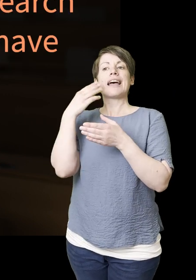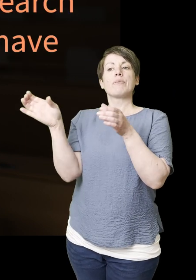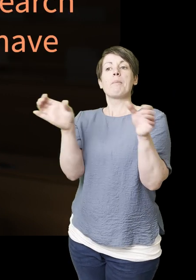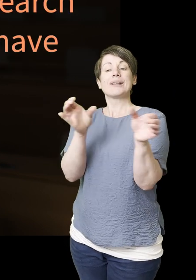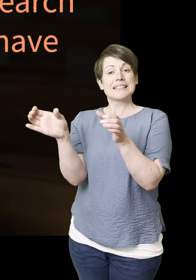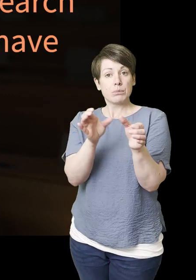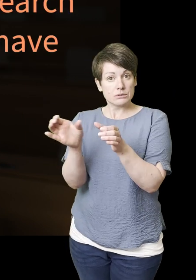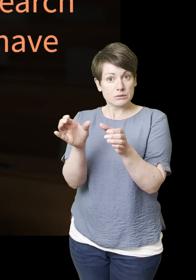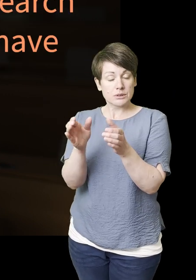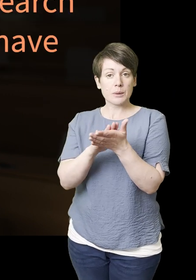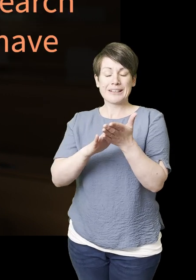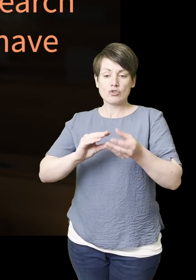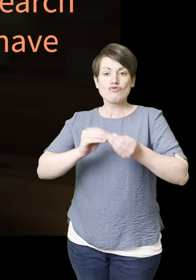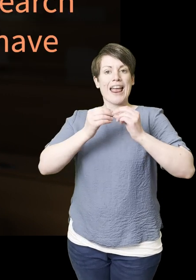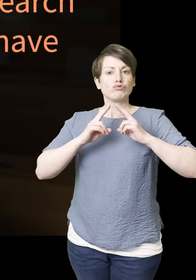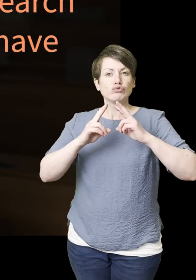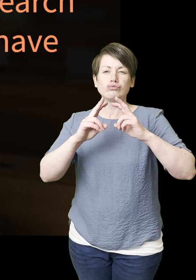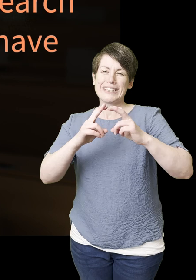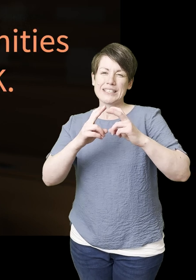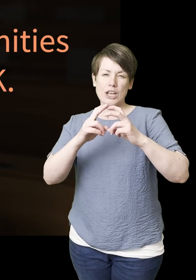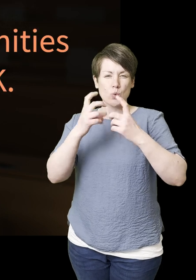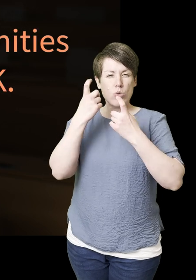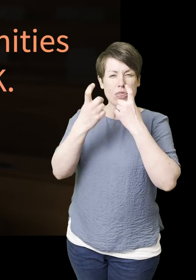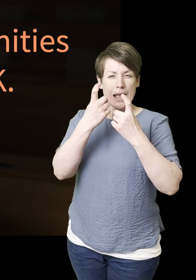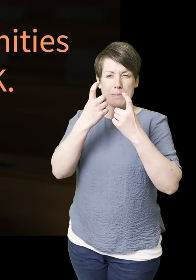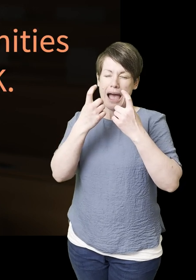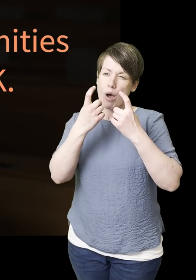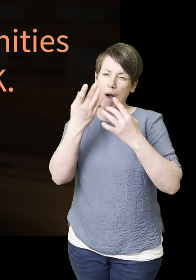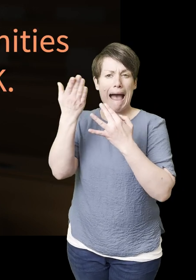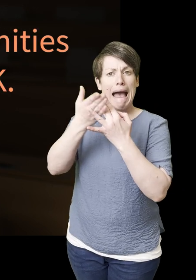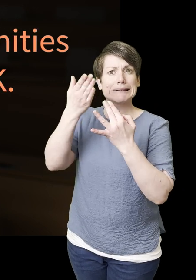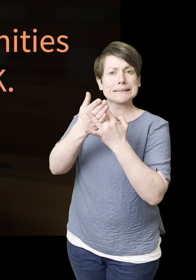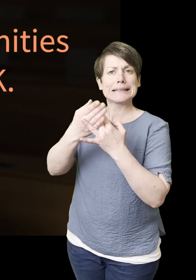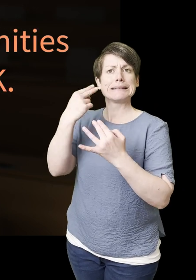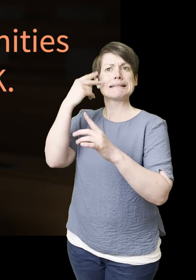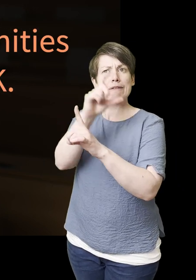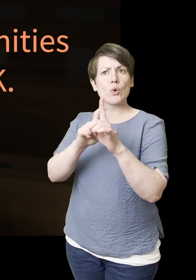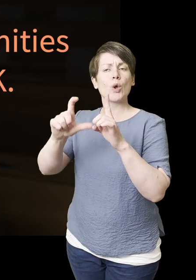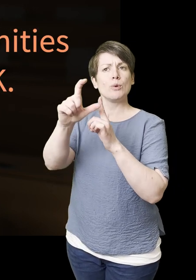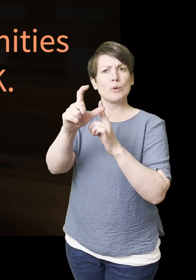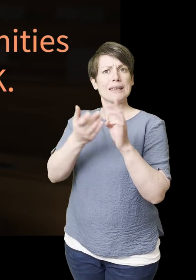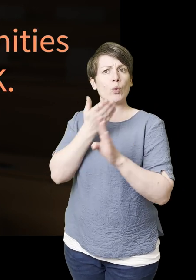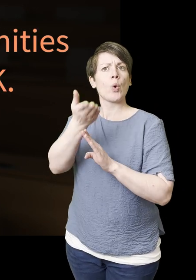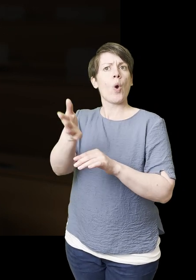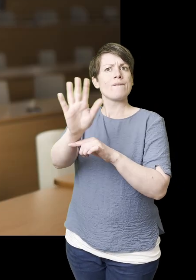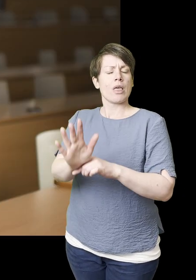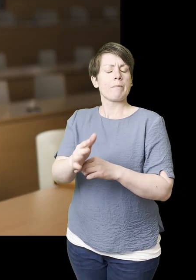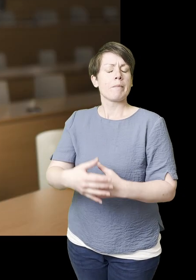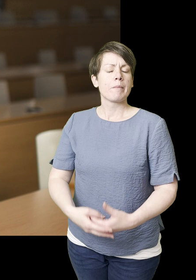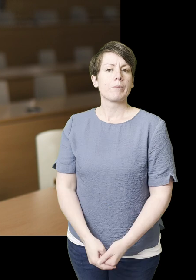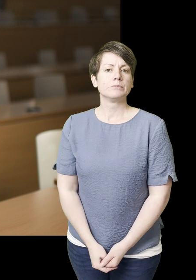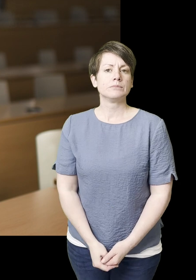group in order to create a piece of research which could have an impact for a wide range of people in deaf communities across the UK.